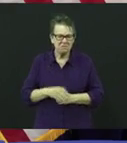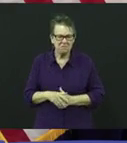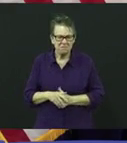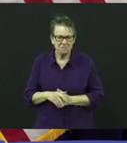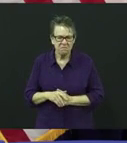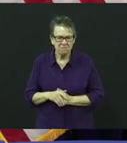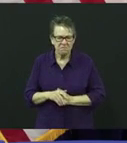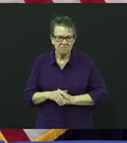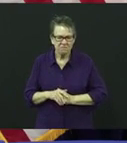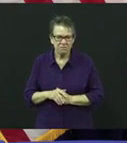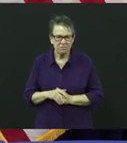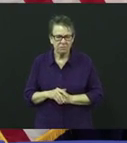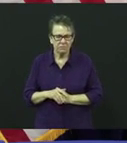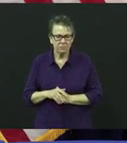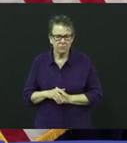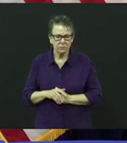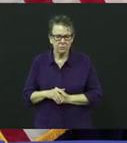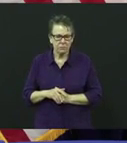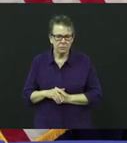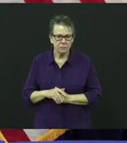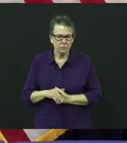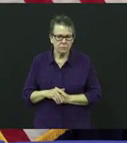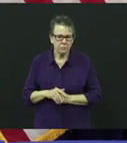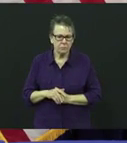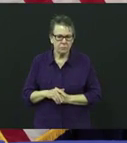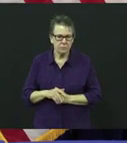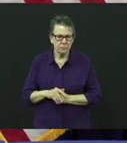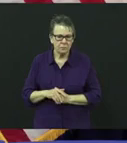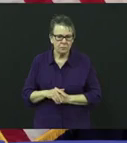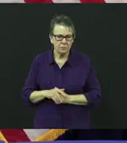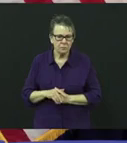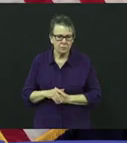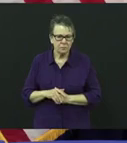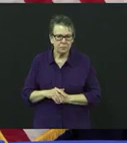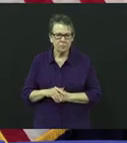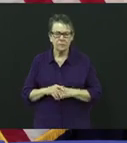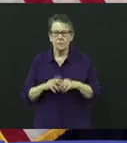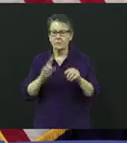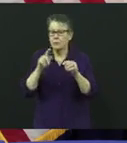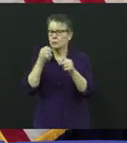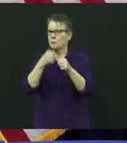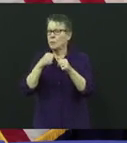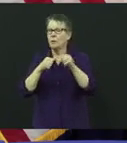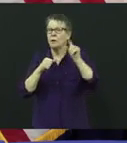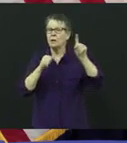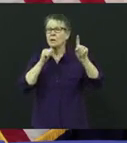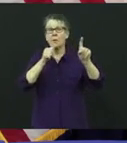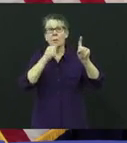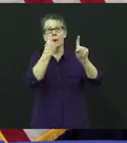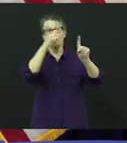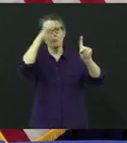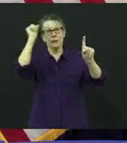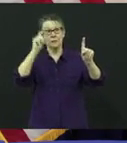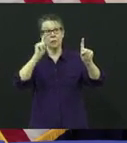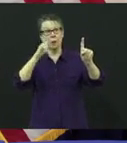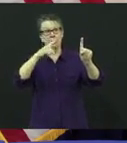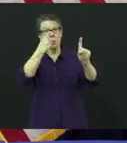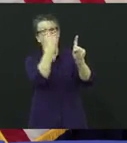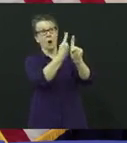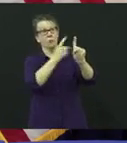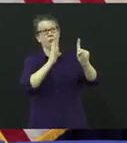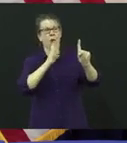it's not just the president. Tom Friedman wrote about this yesterday, which surprised me a little bit. I understand, given the enormity of